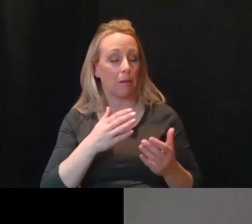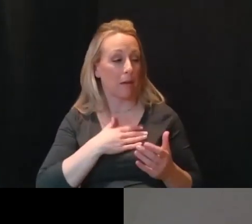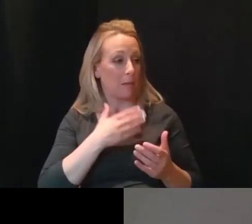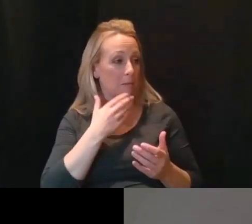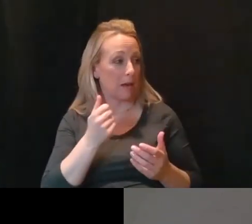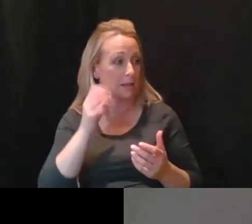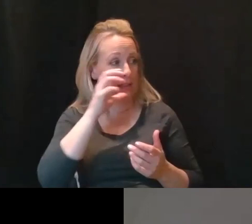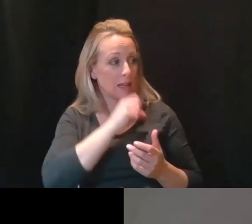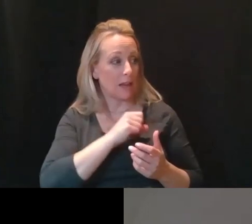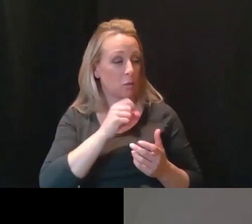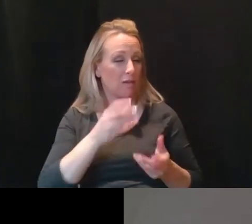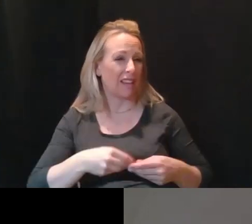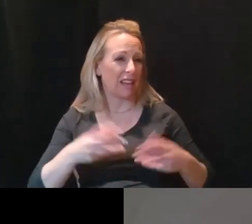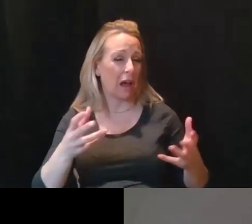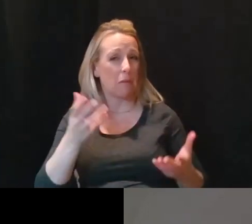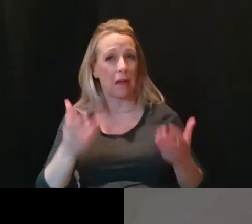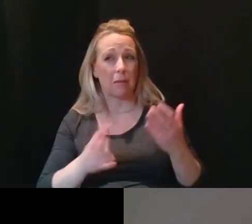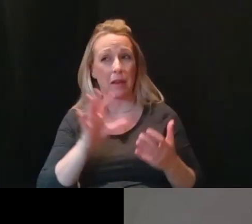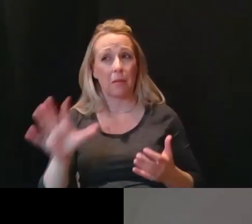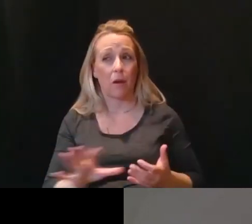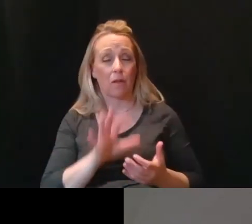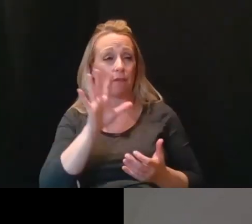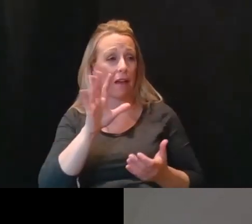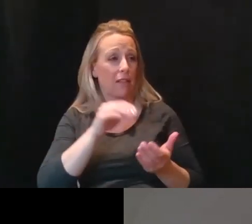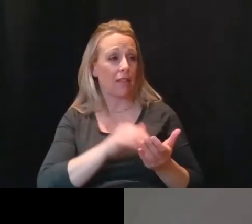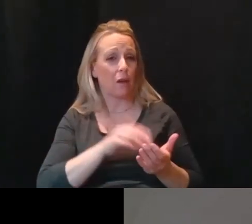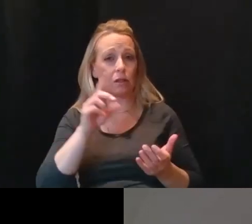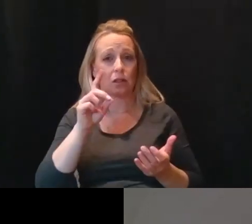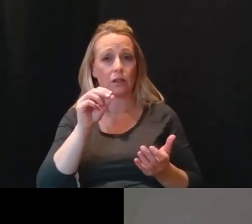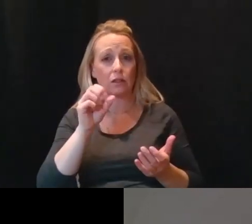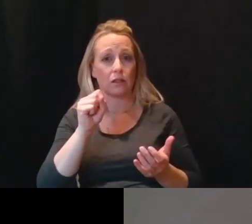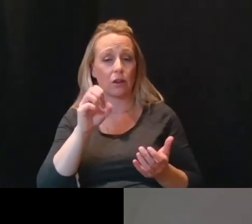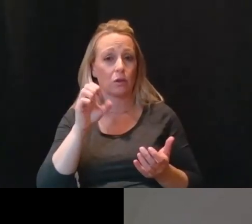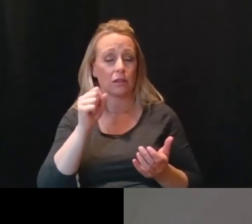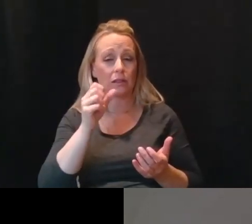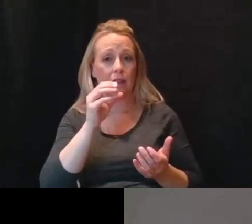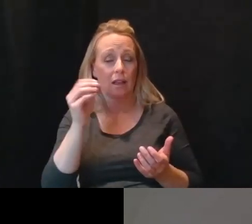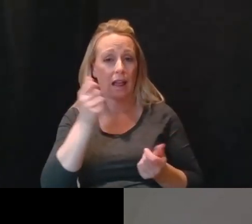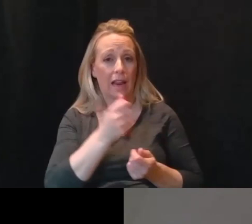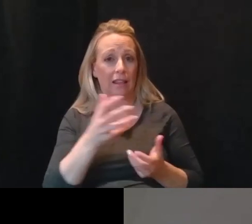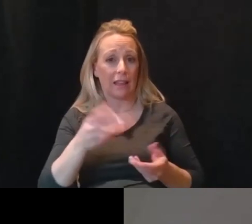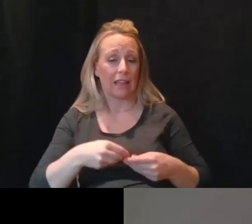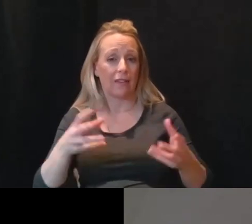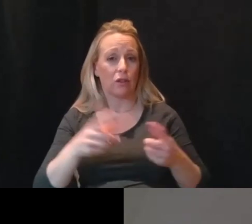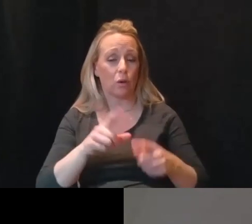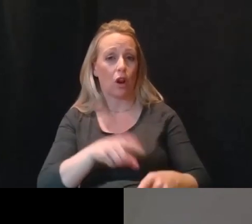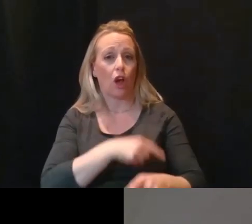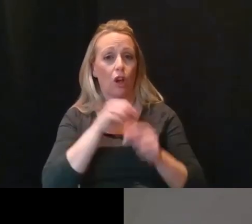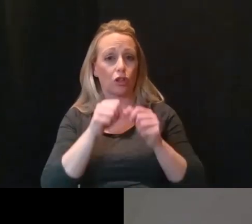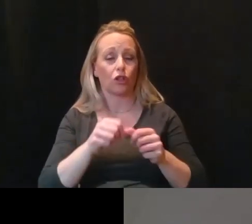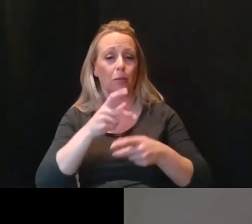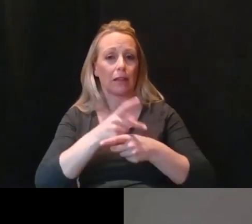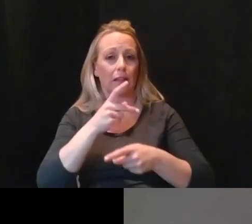we've probably given out about 5,000 doses, and that anything given to long-term care through the partnership would be on top of